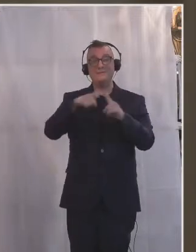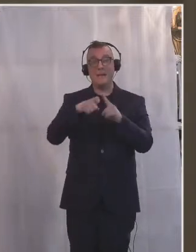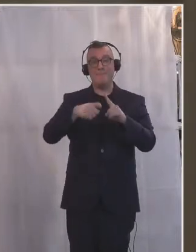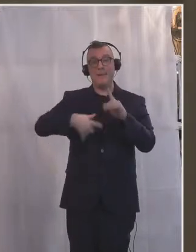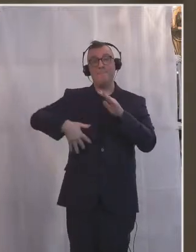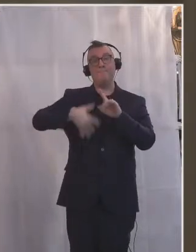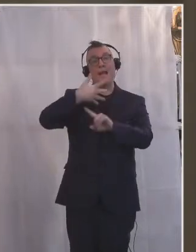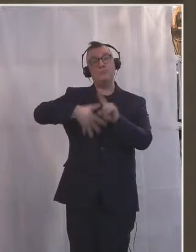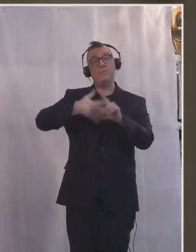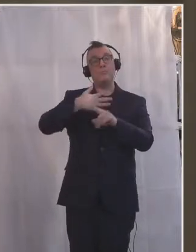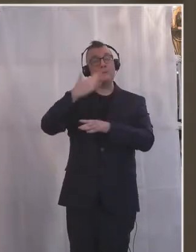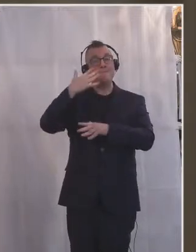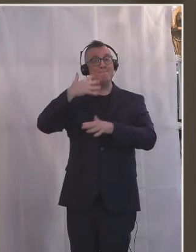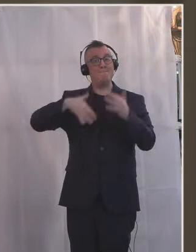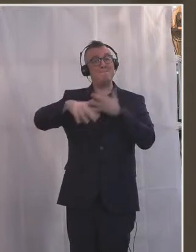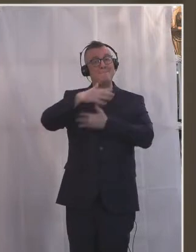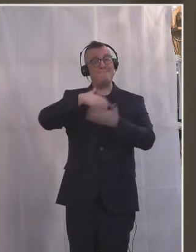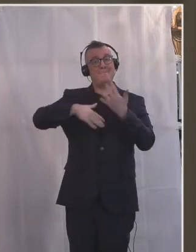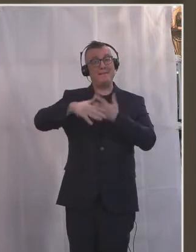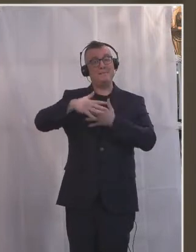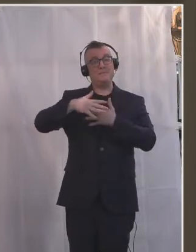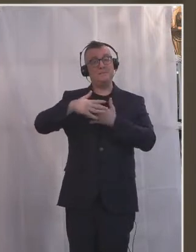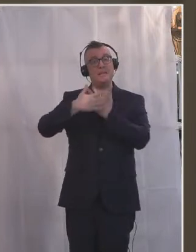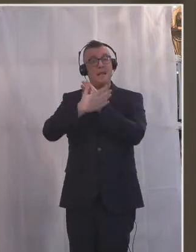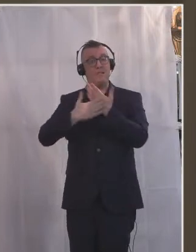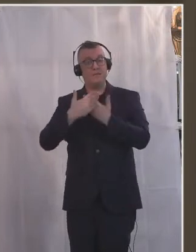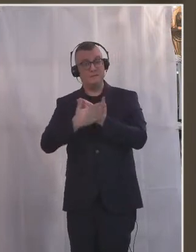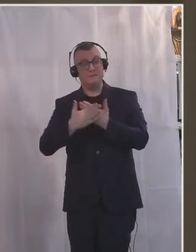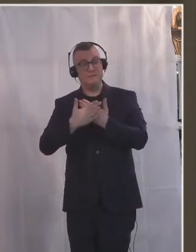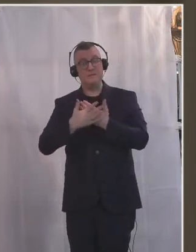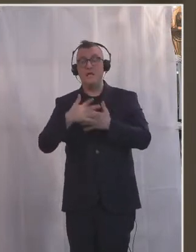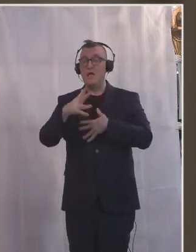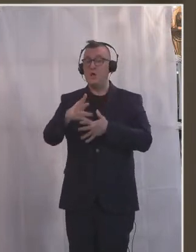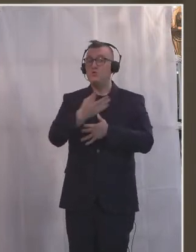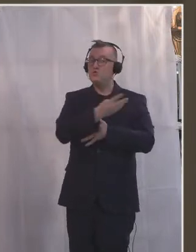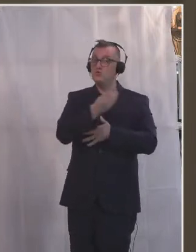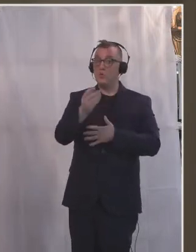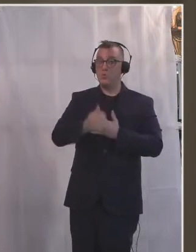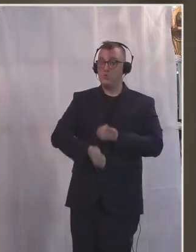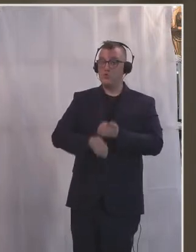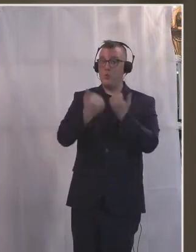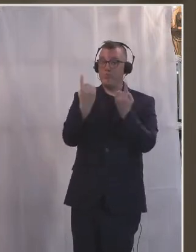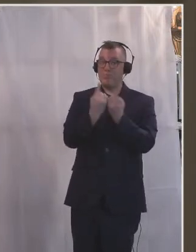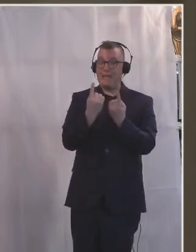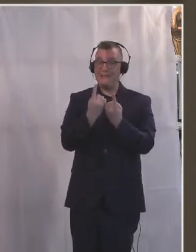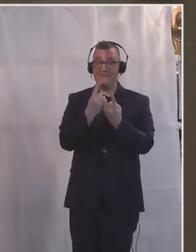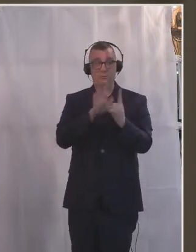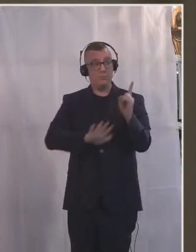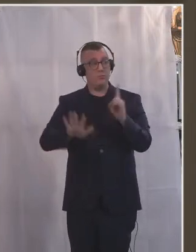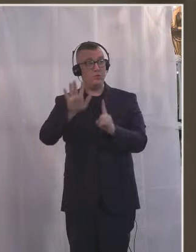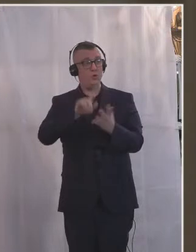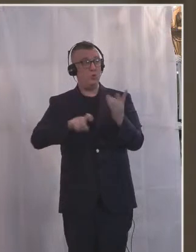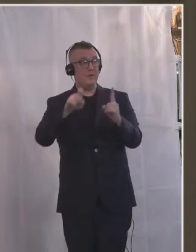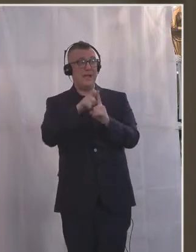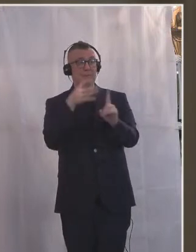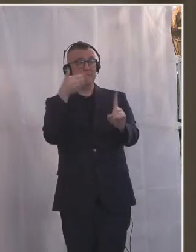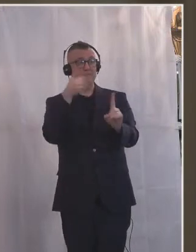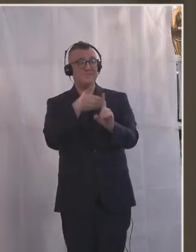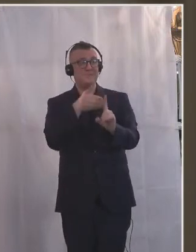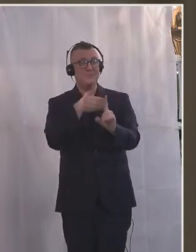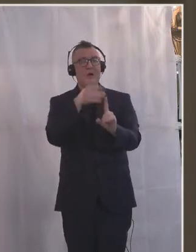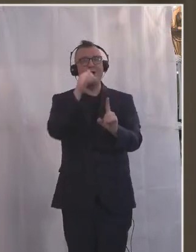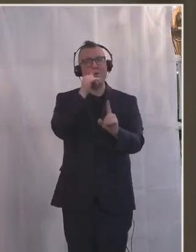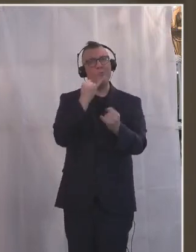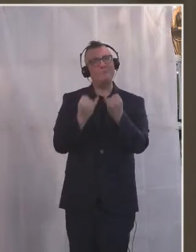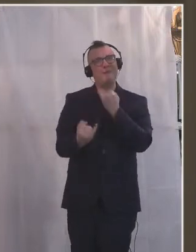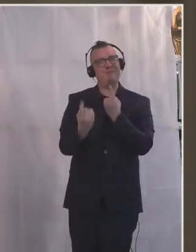the 60s and 70s, having seen the best of this country, but also occasionally the worst of this country. I know what it's like to